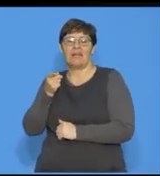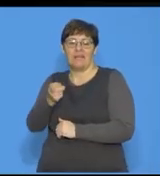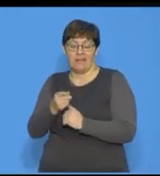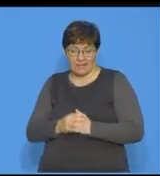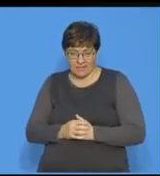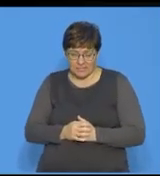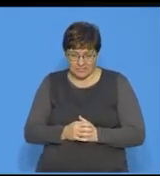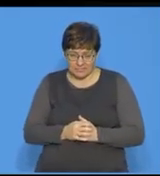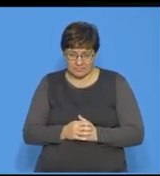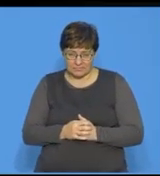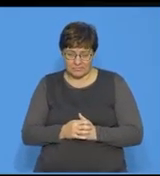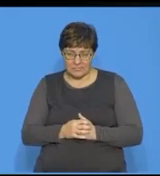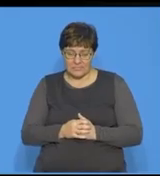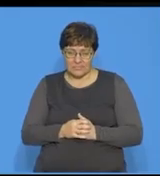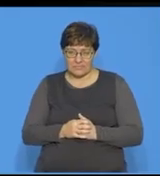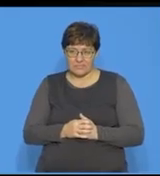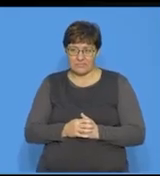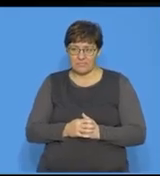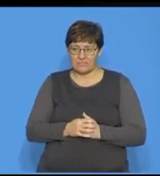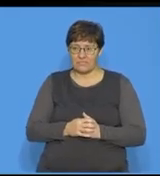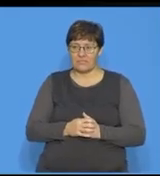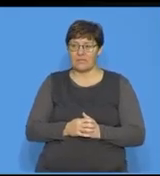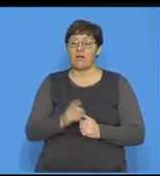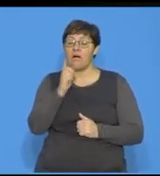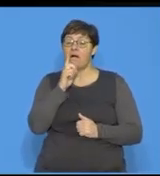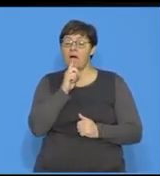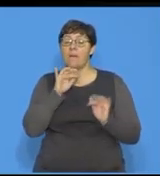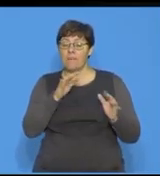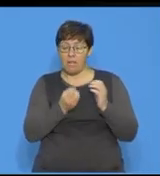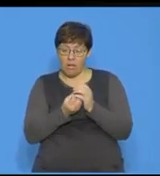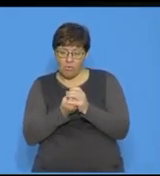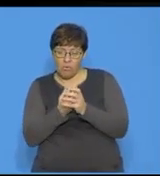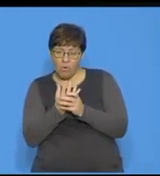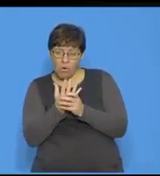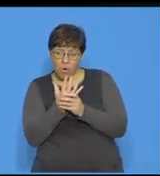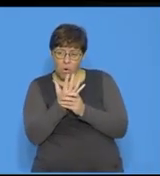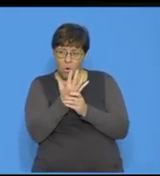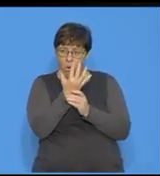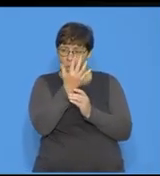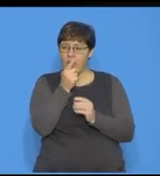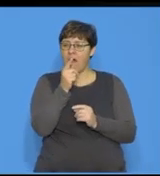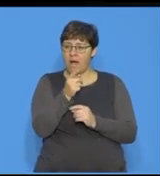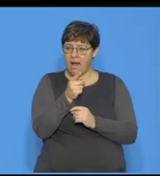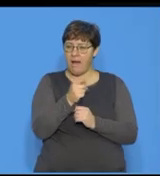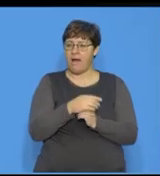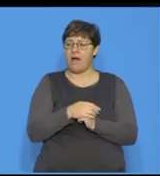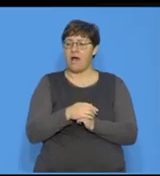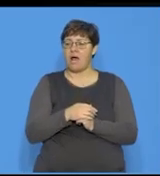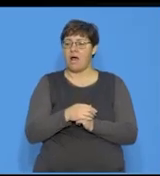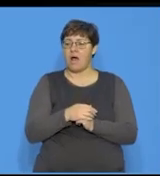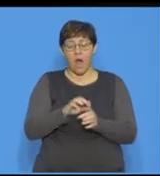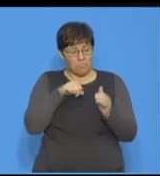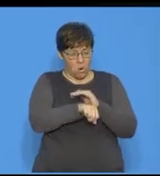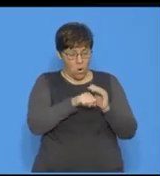of males. And when our population is growing, we've got lots of young